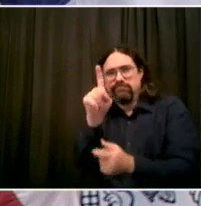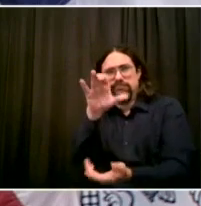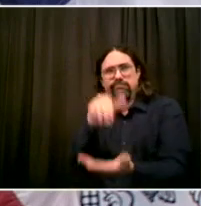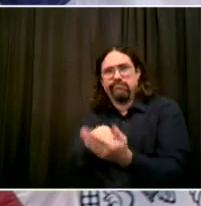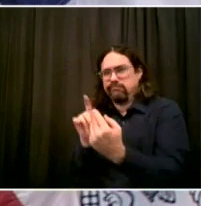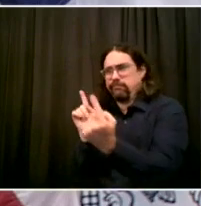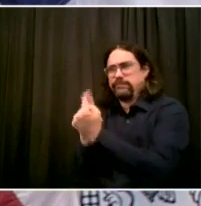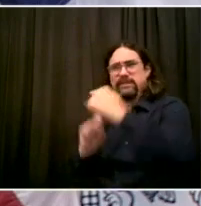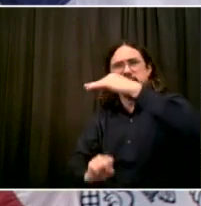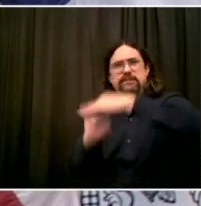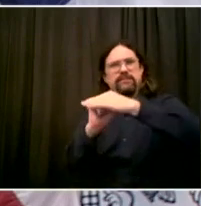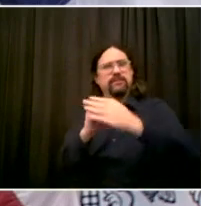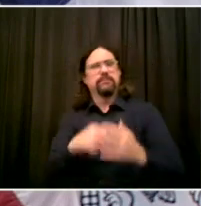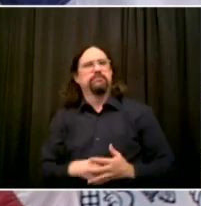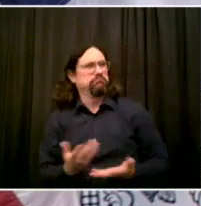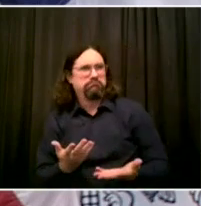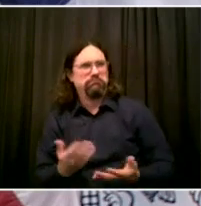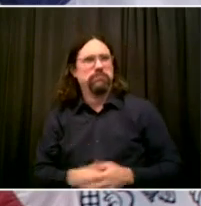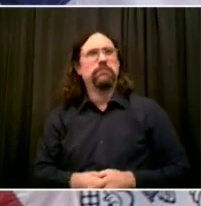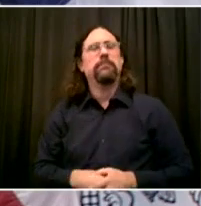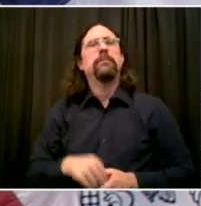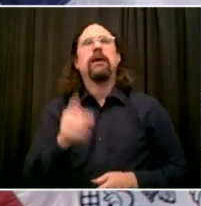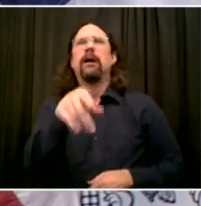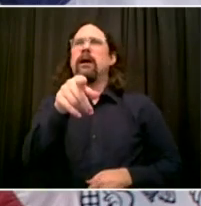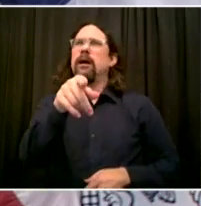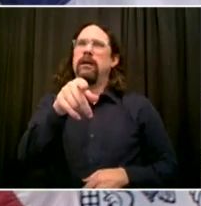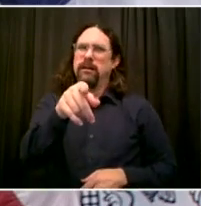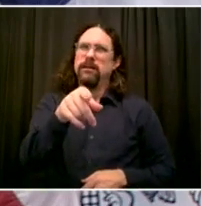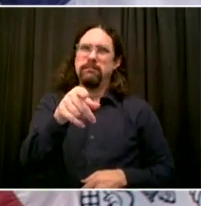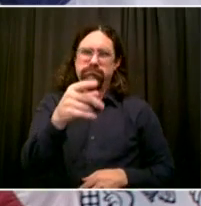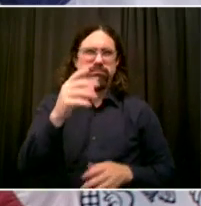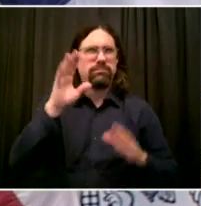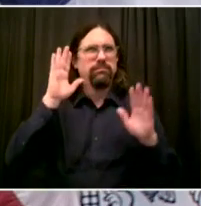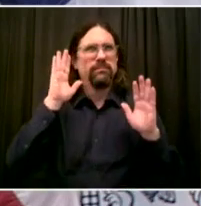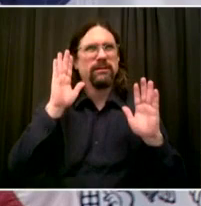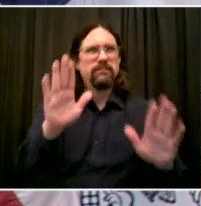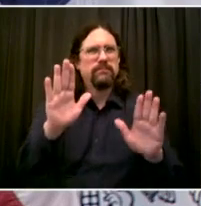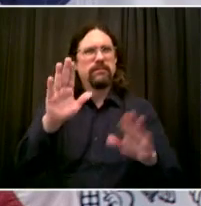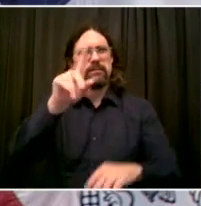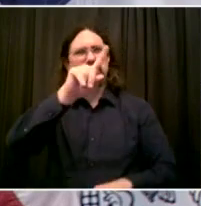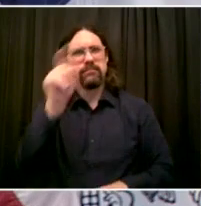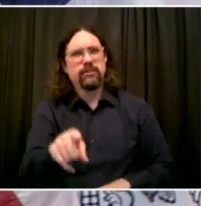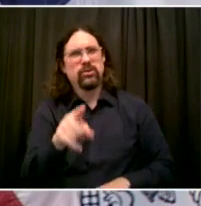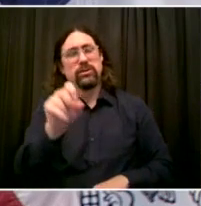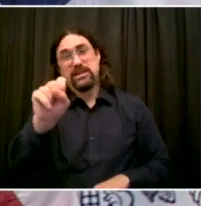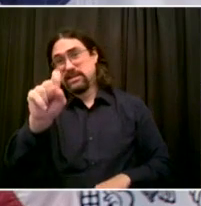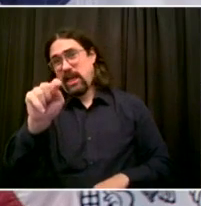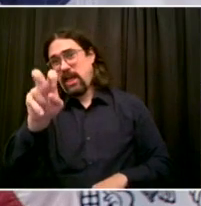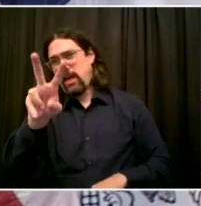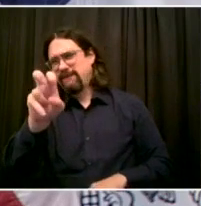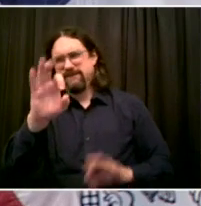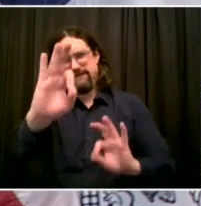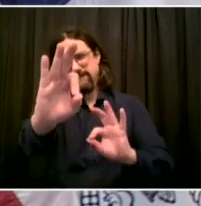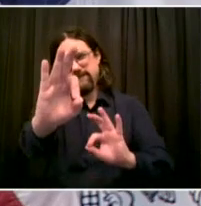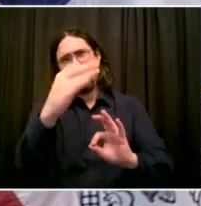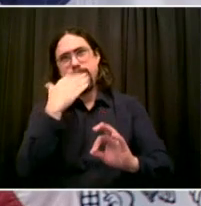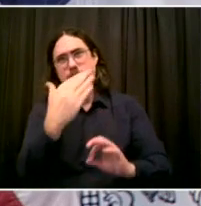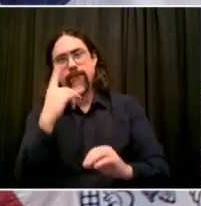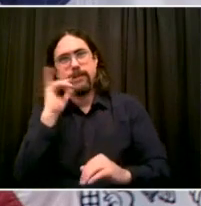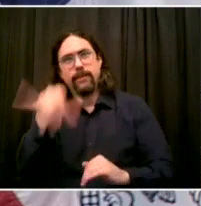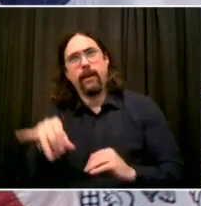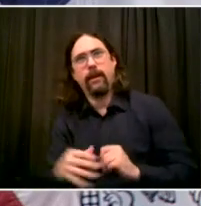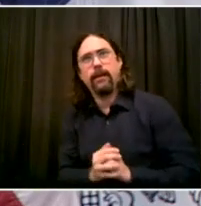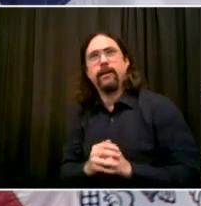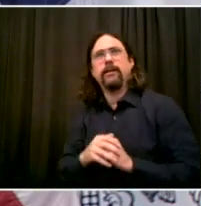Look, we are creating this rapidly. It was very important to get a sense of how many parents wanted their kids